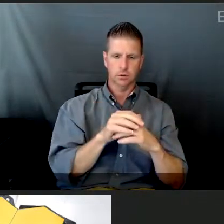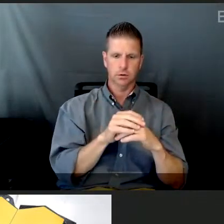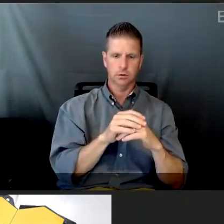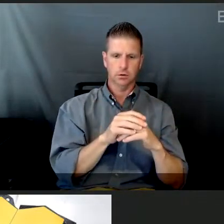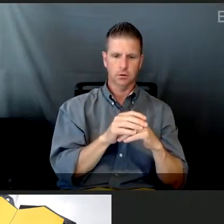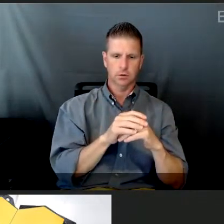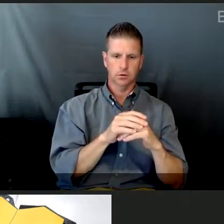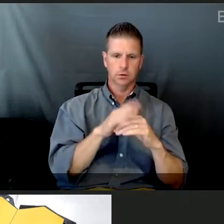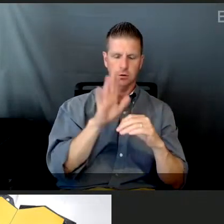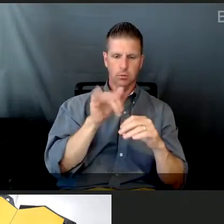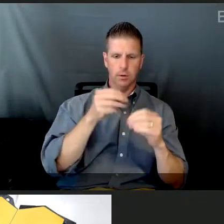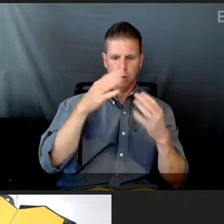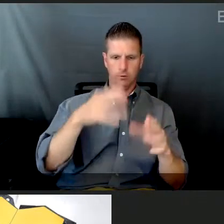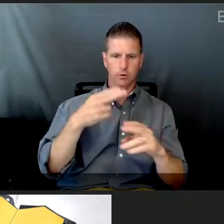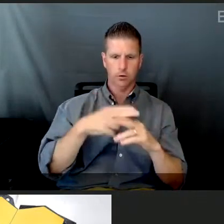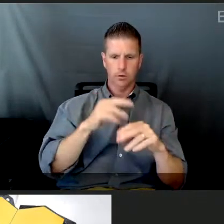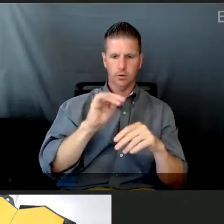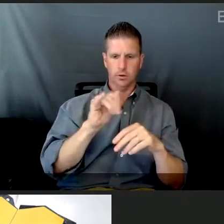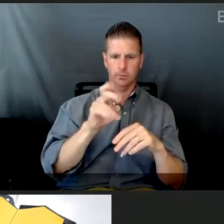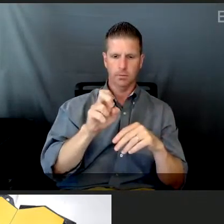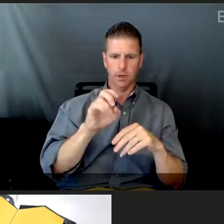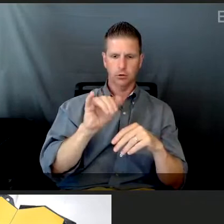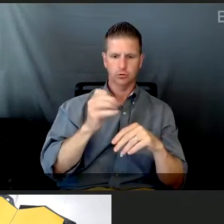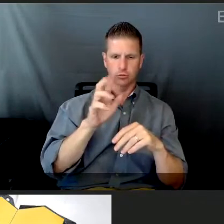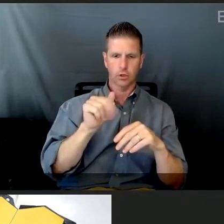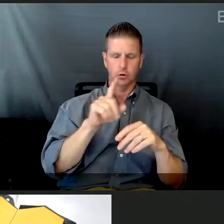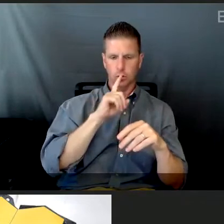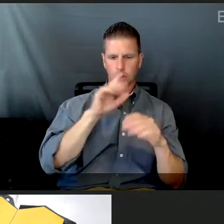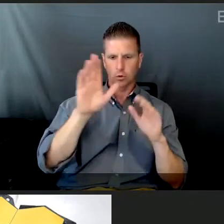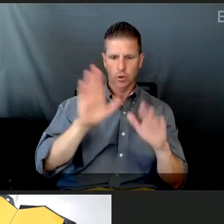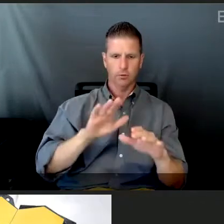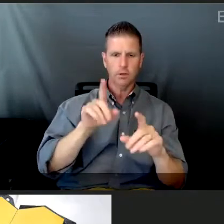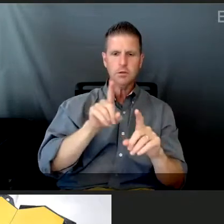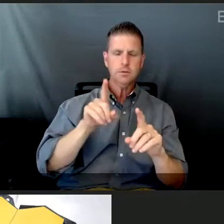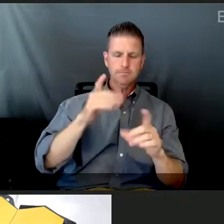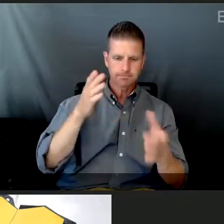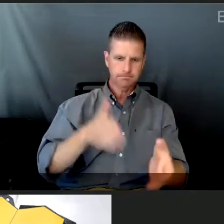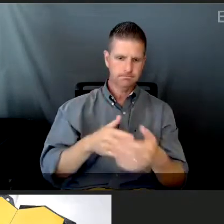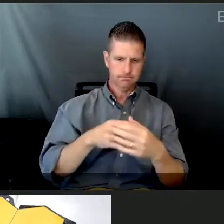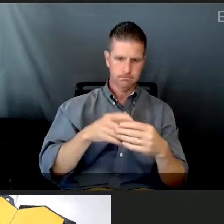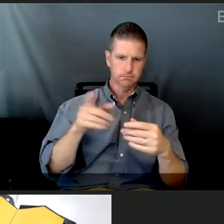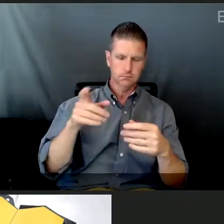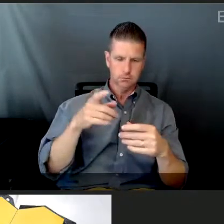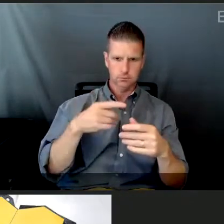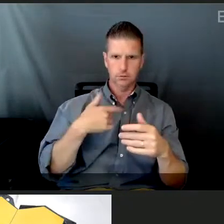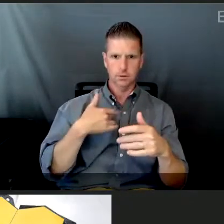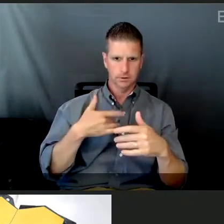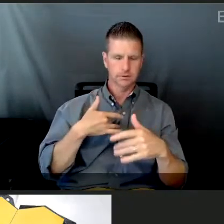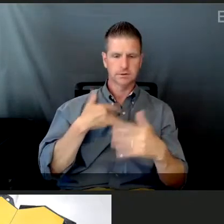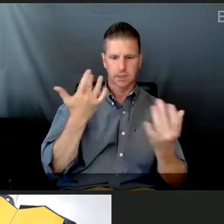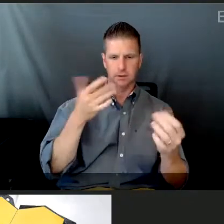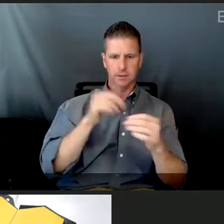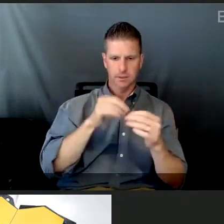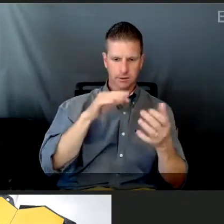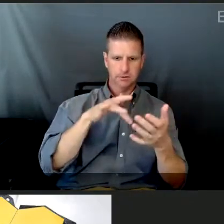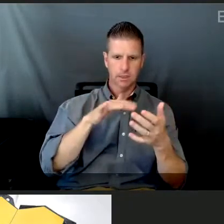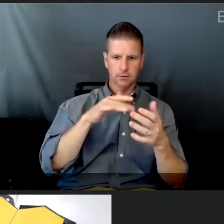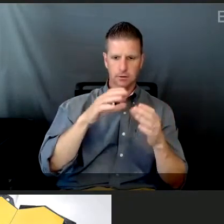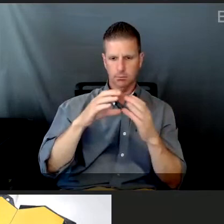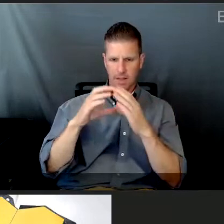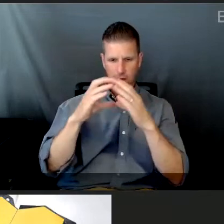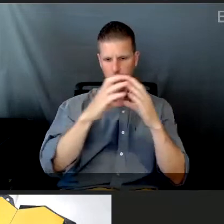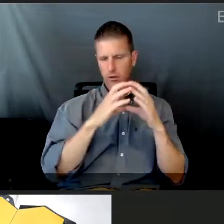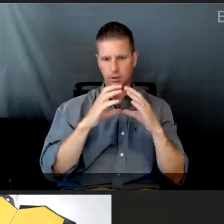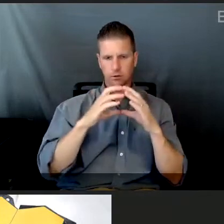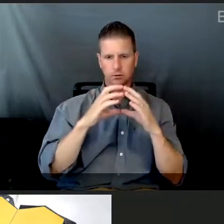by a professor there named Mike Jura, who is a really wonderful mentor and got me very excited in studying planetary